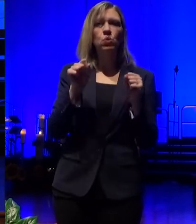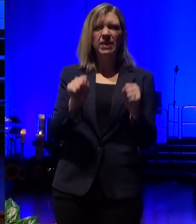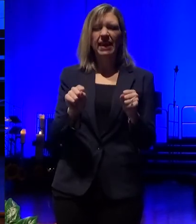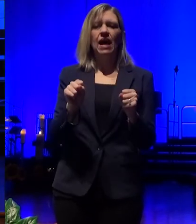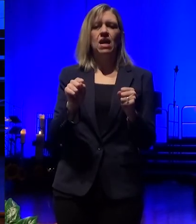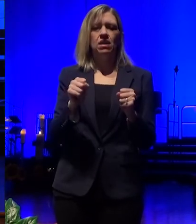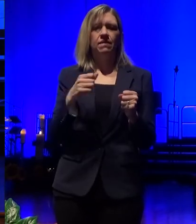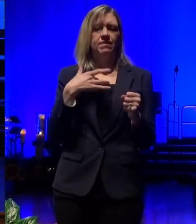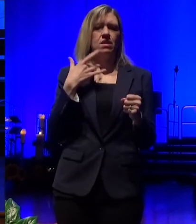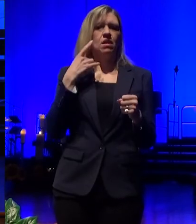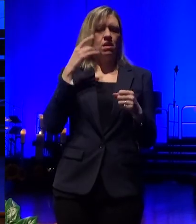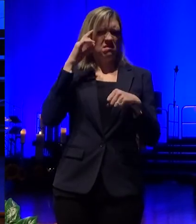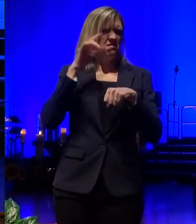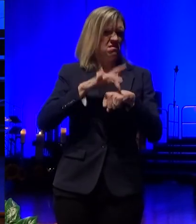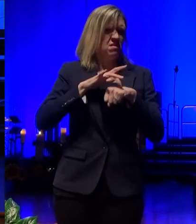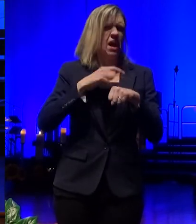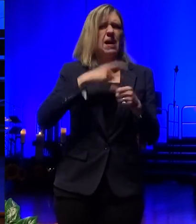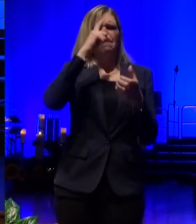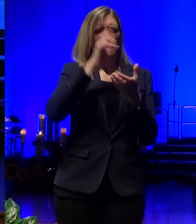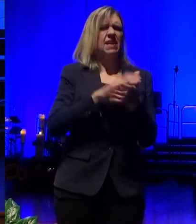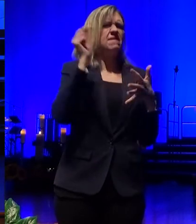in,